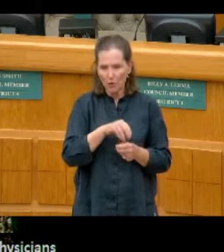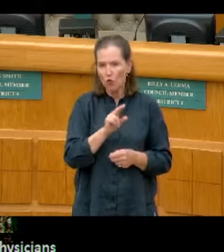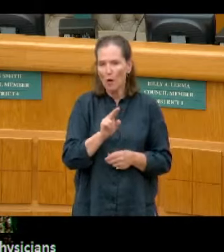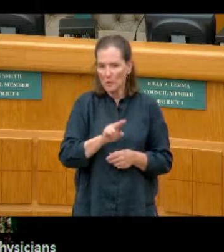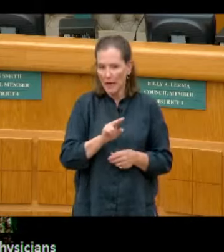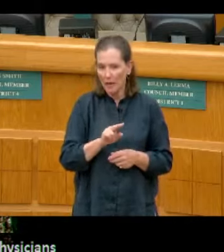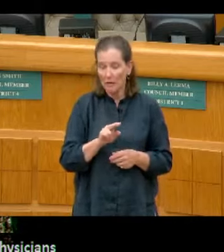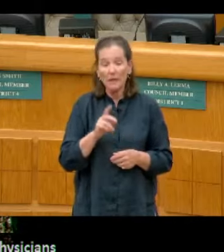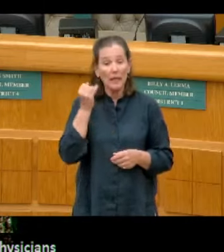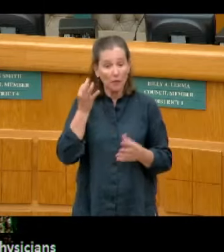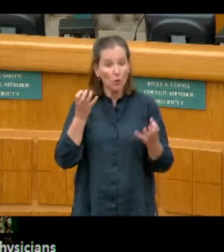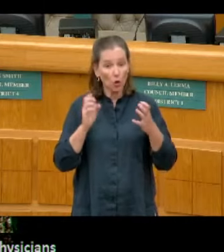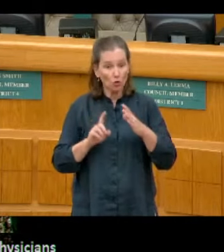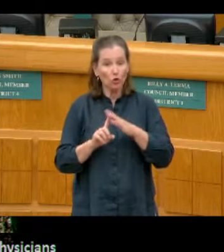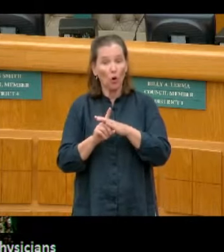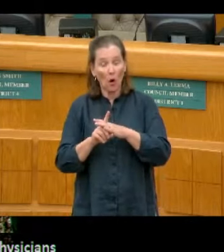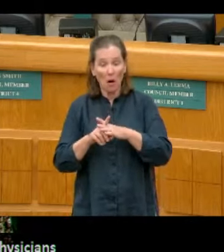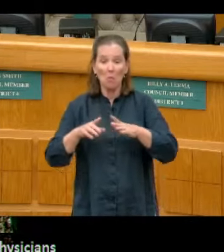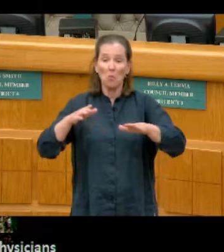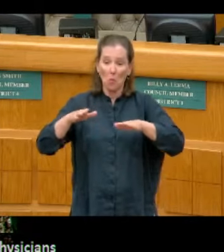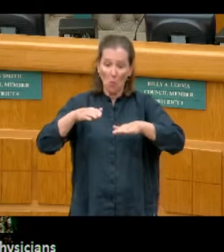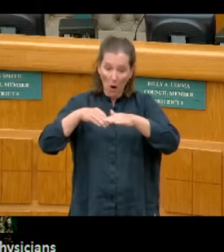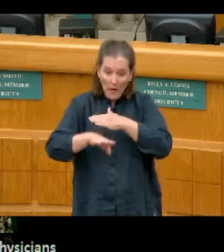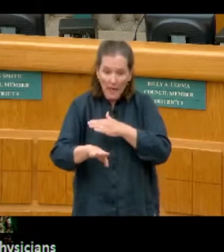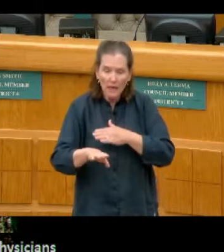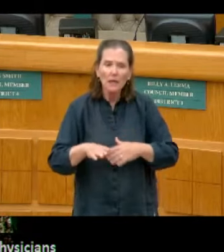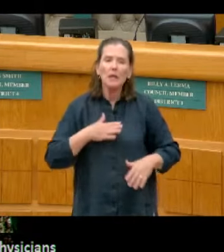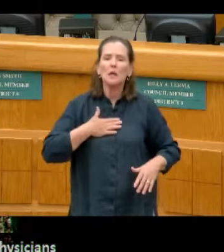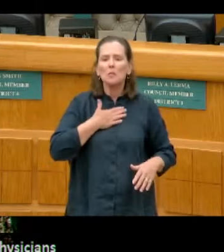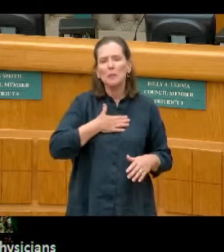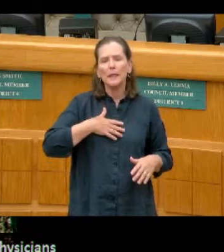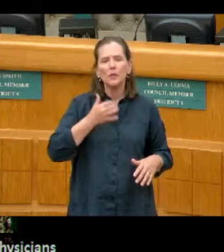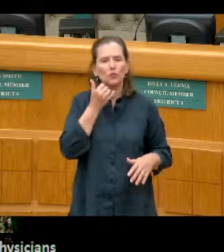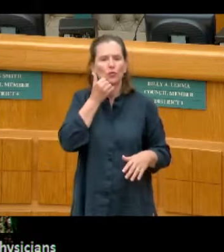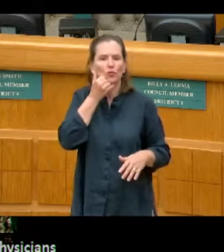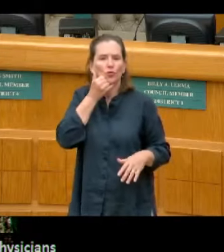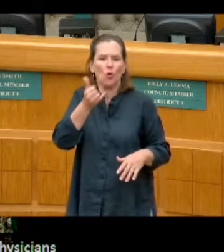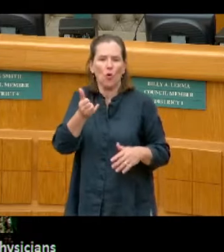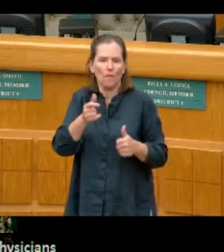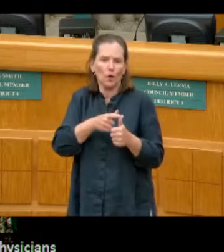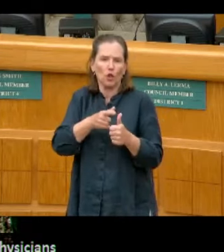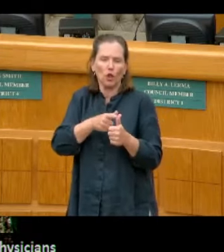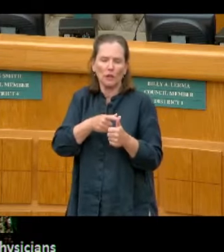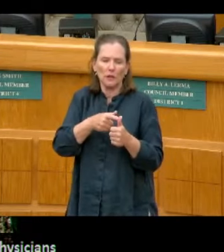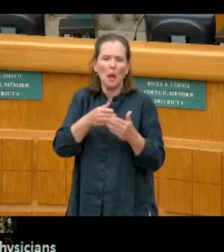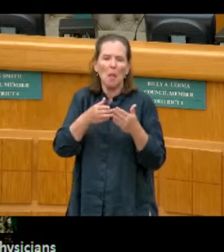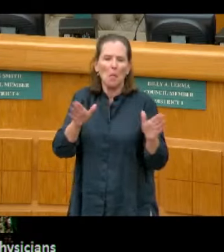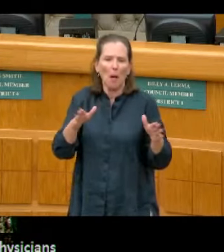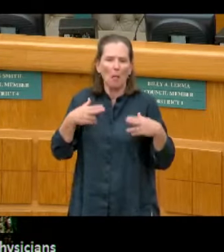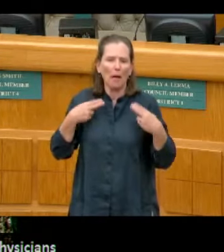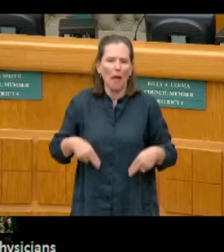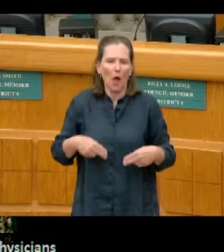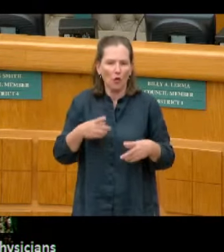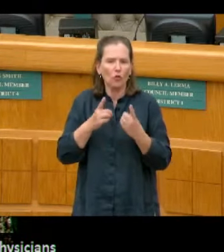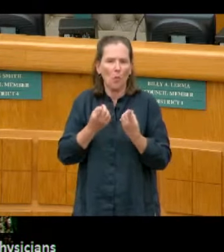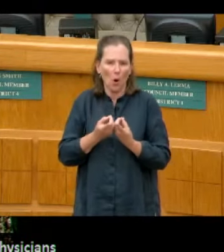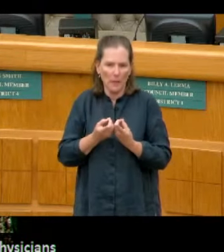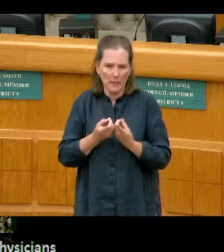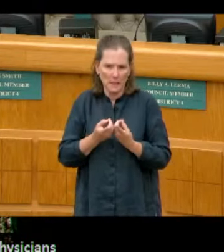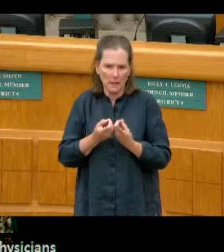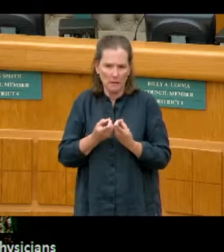to show up and walk in, make sure you call the public health department first to initiate that process. And you want to do